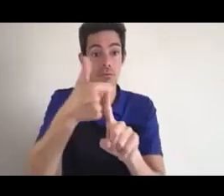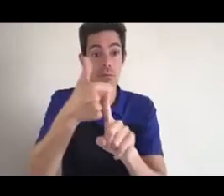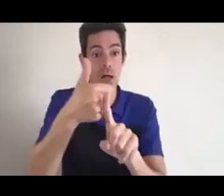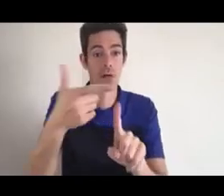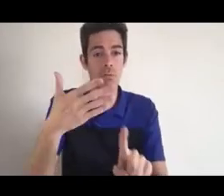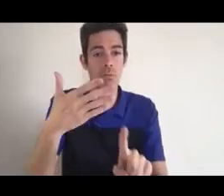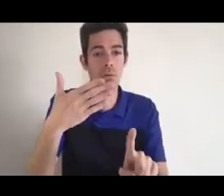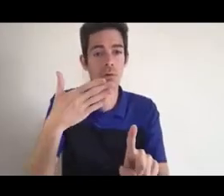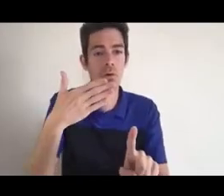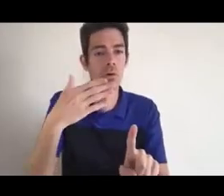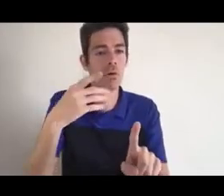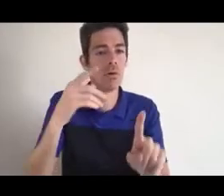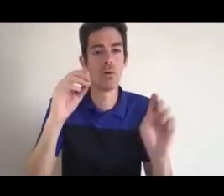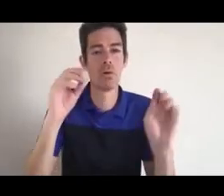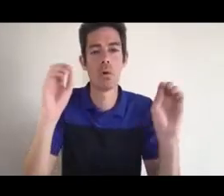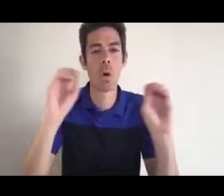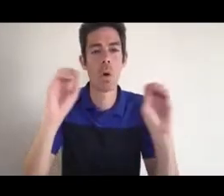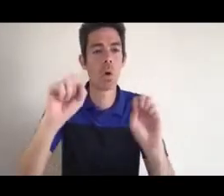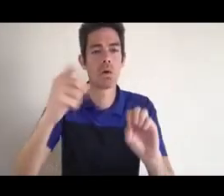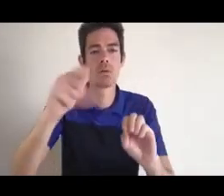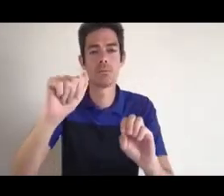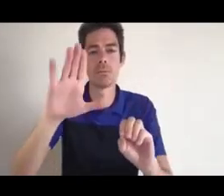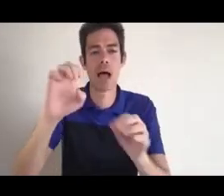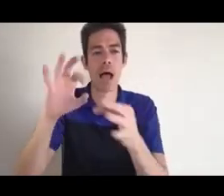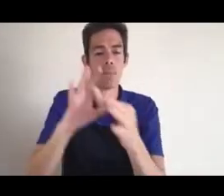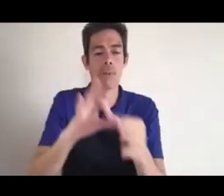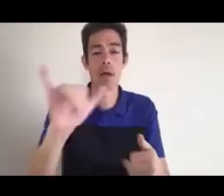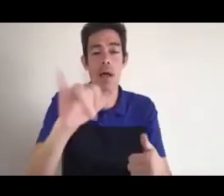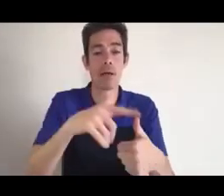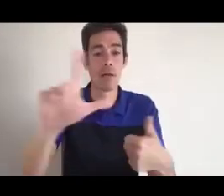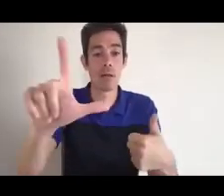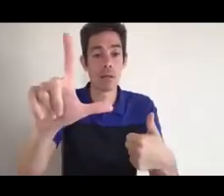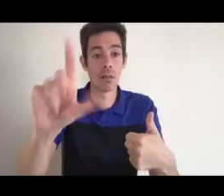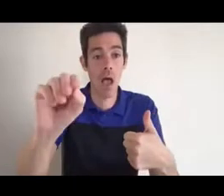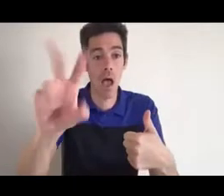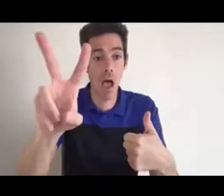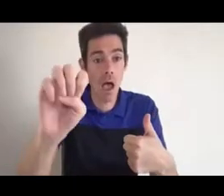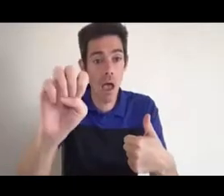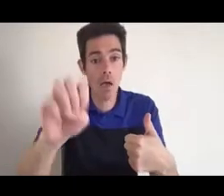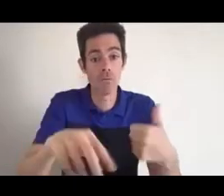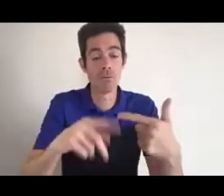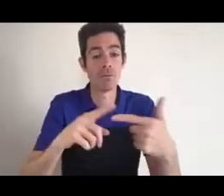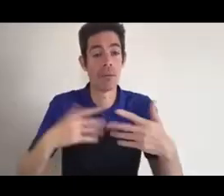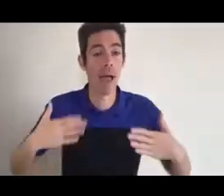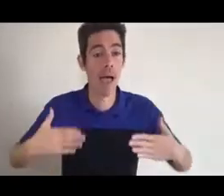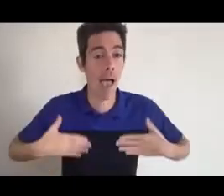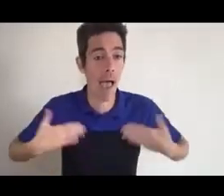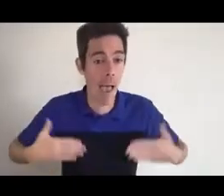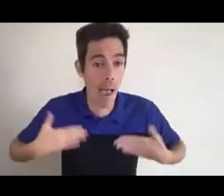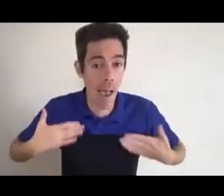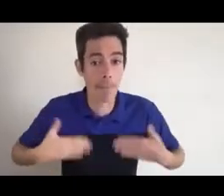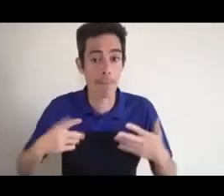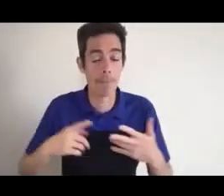So for example, itself, there's no space relation. So like